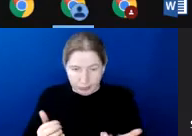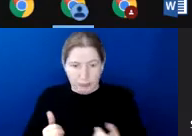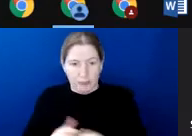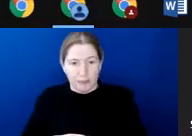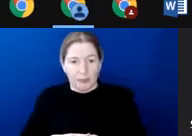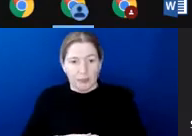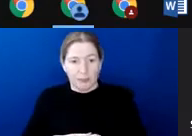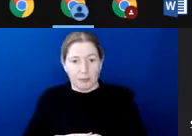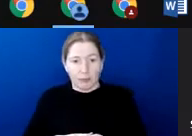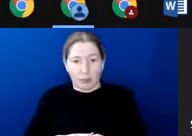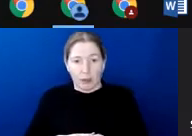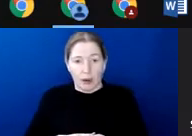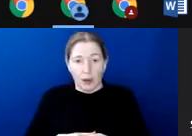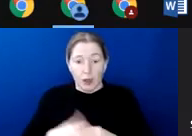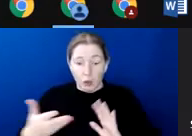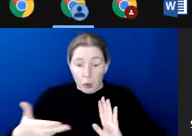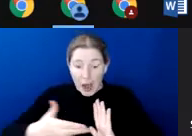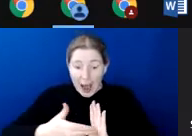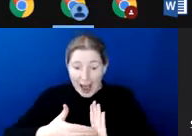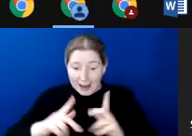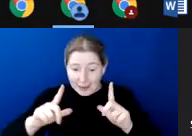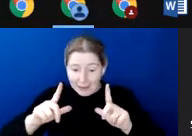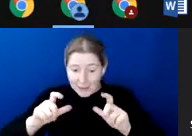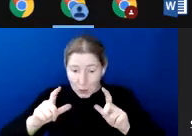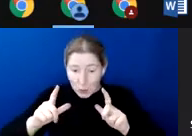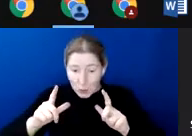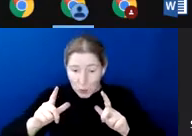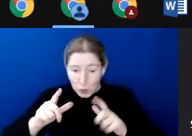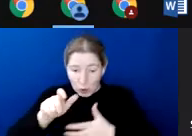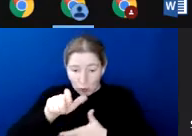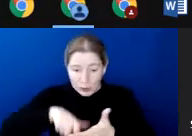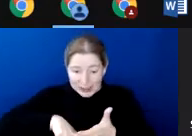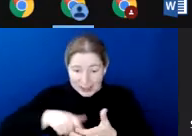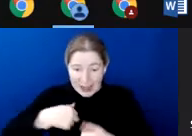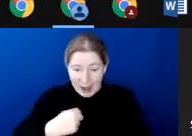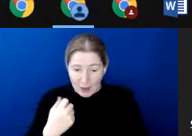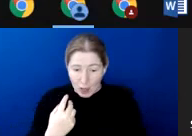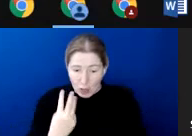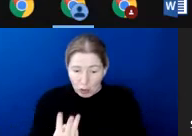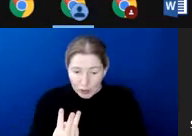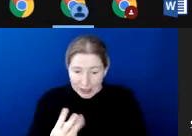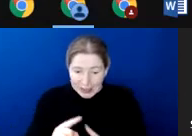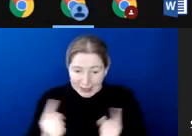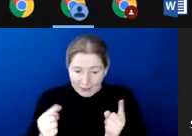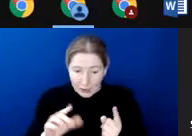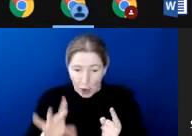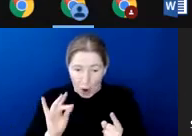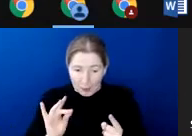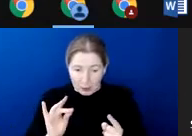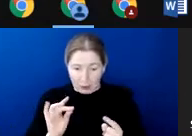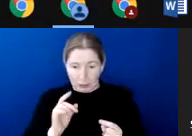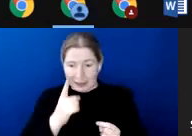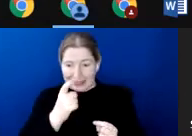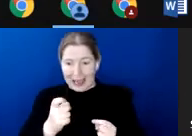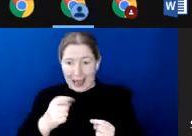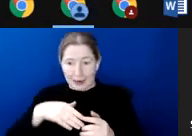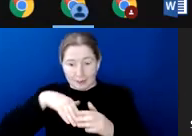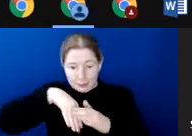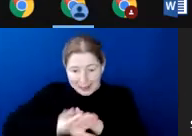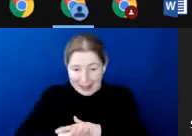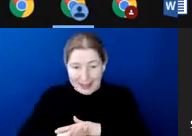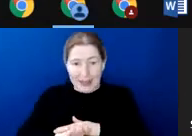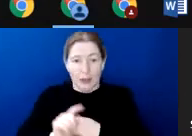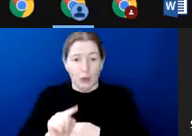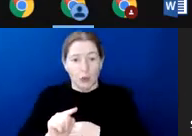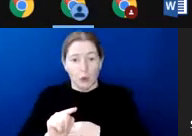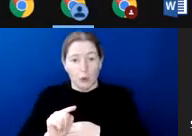To add a picture of the receipt, I have 3 different options as a user. I can go into the